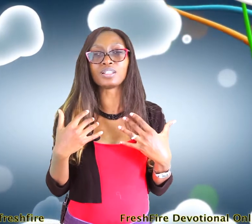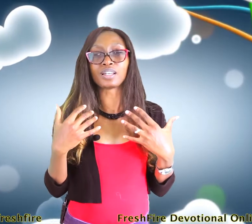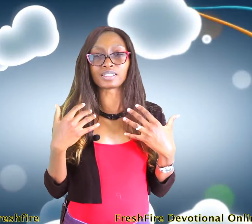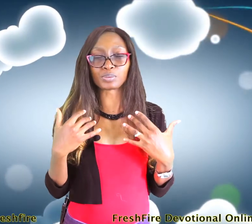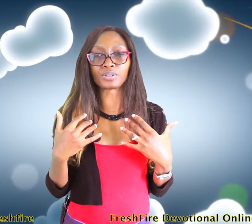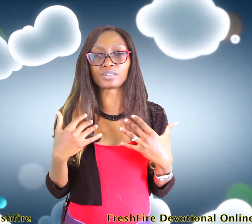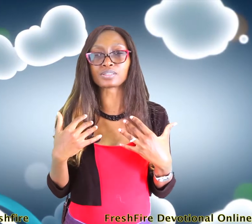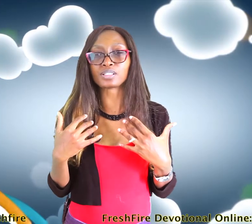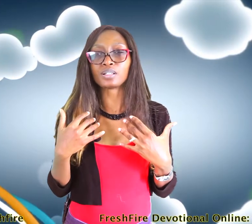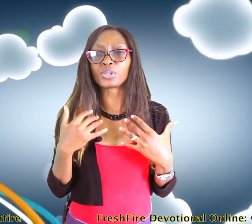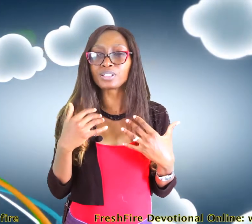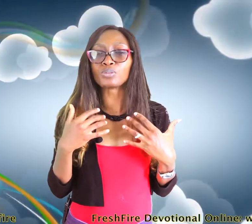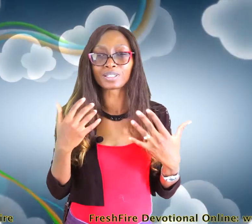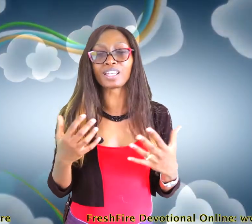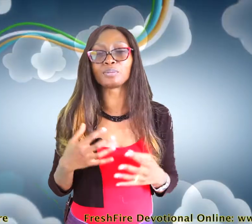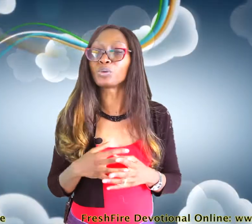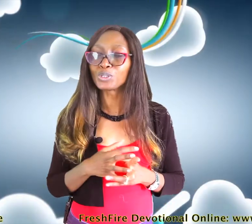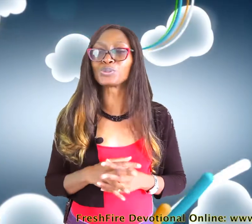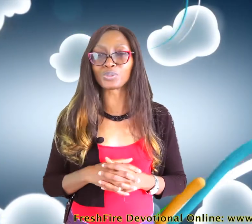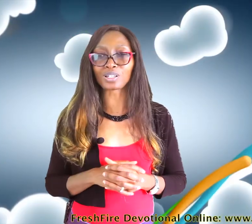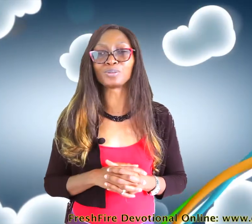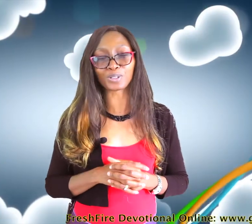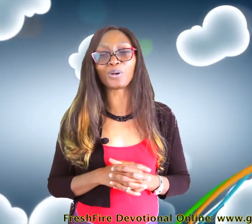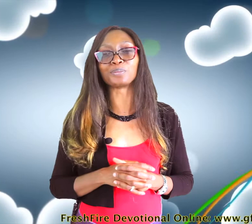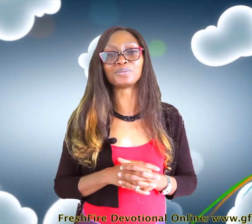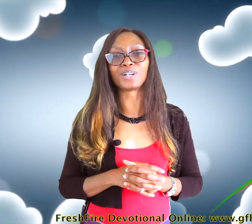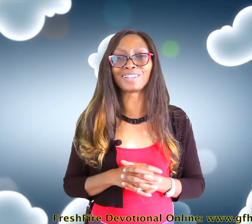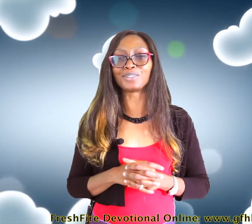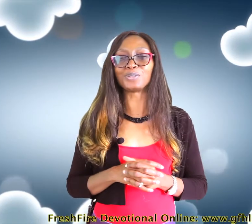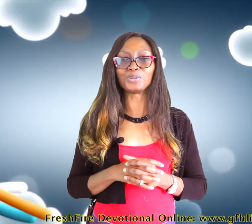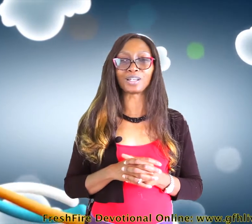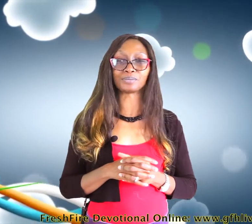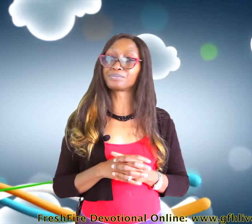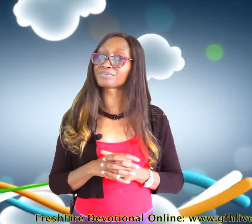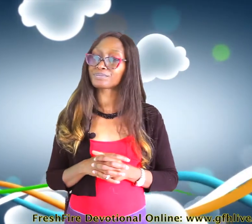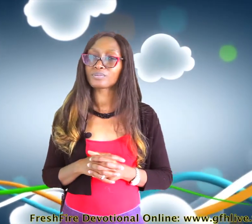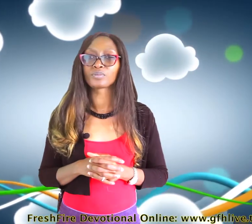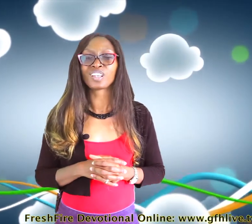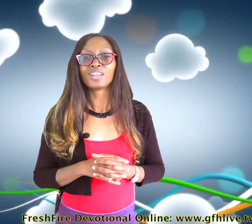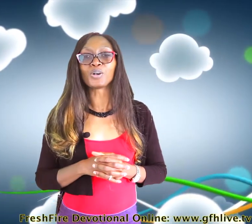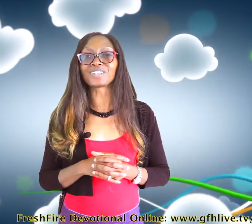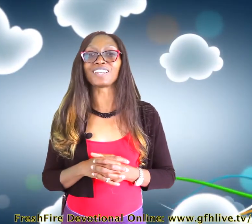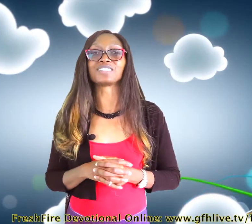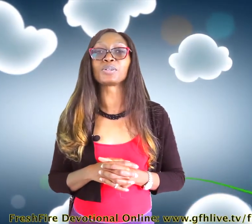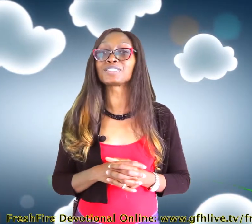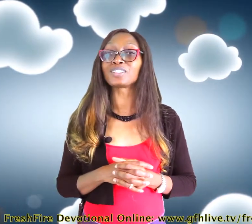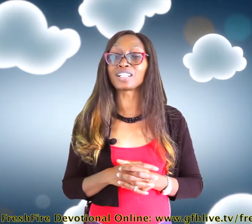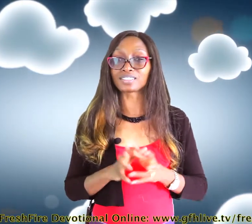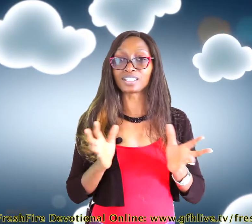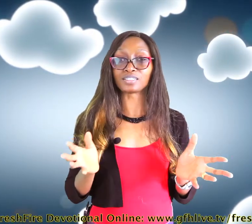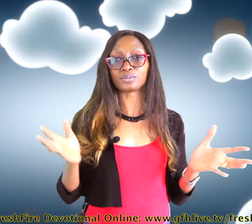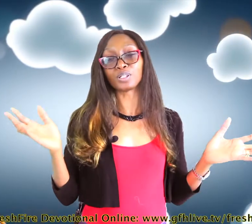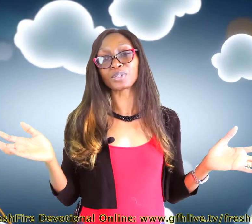we experience, but he overcame and we too can overcome. Hallelujah. Okay, so it's